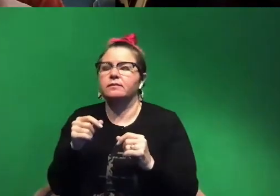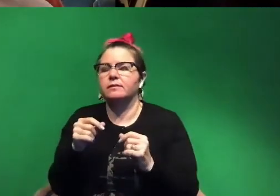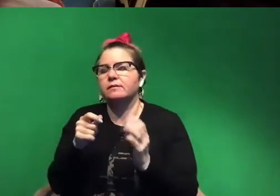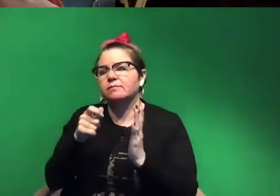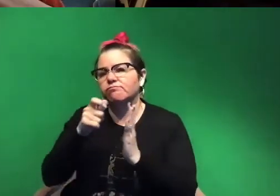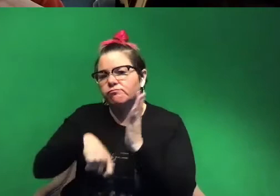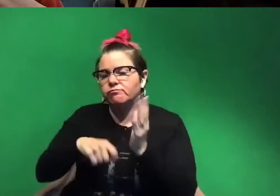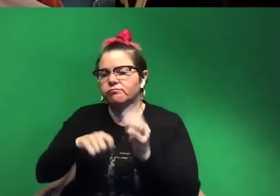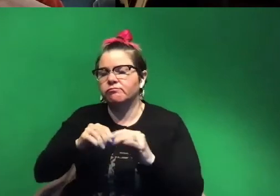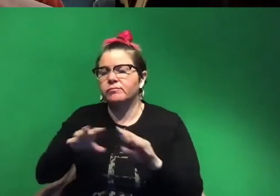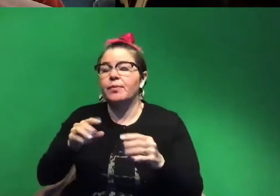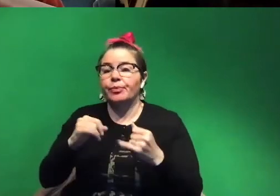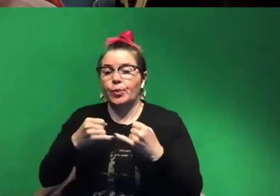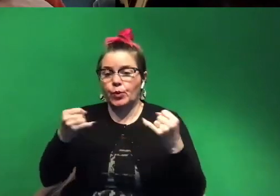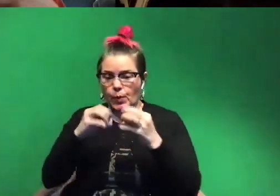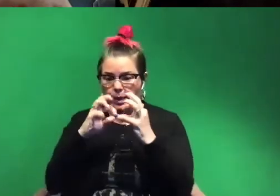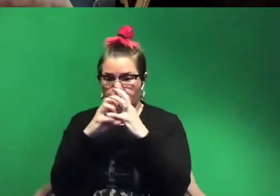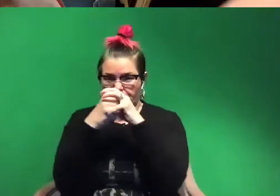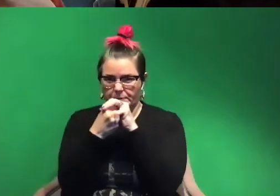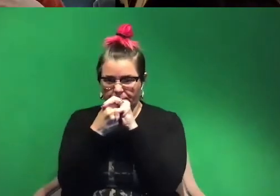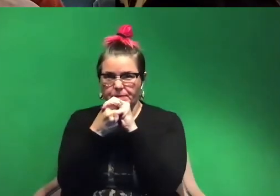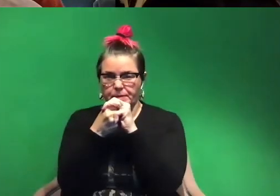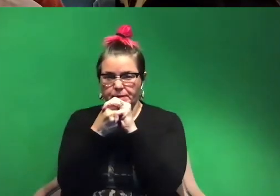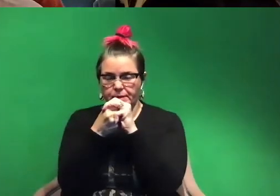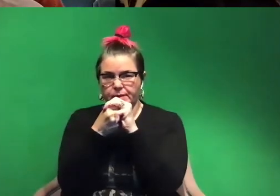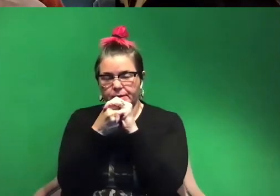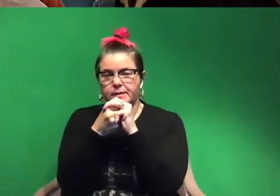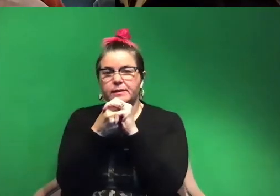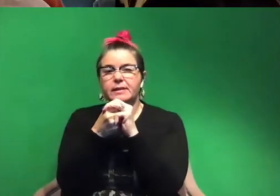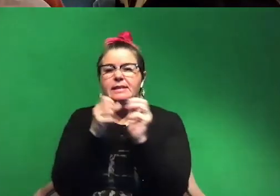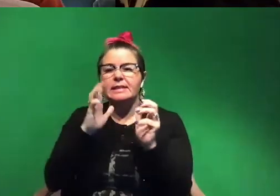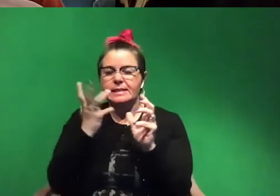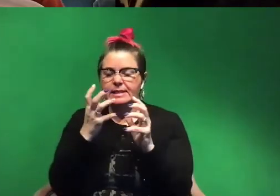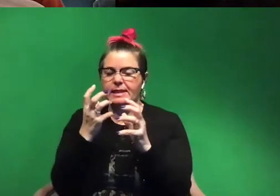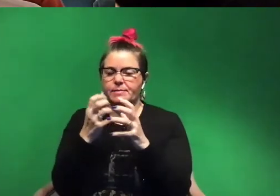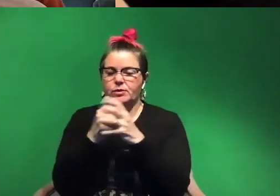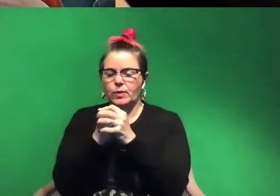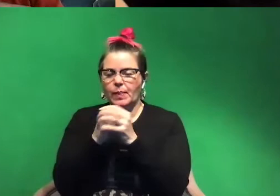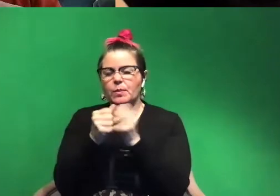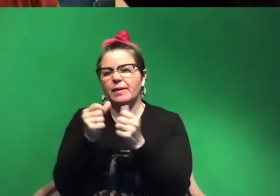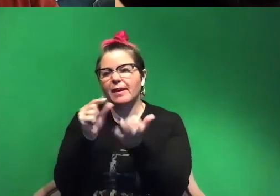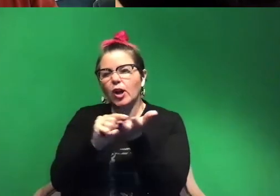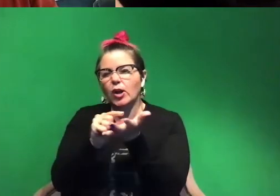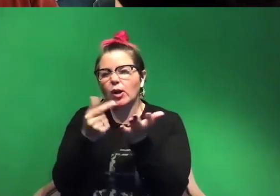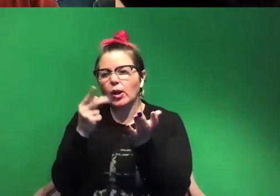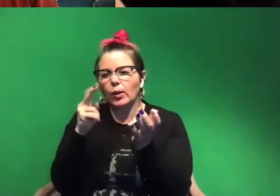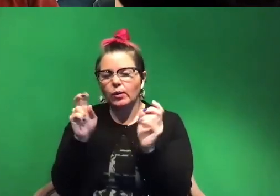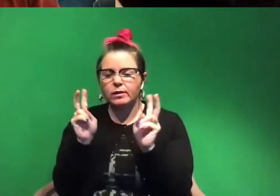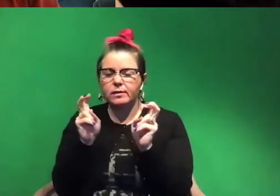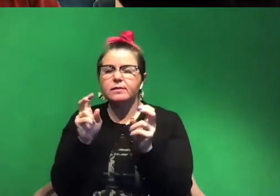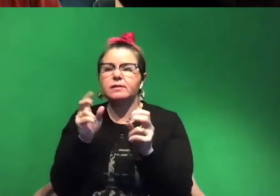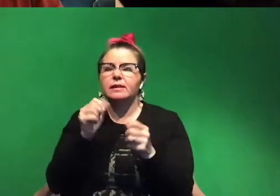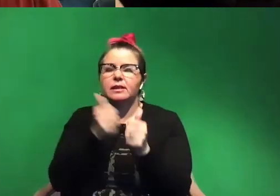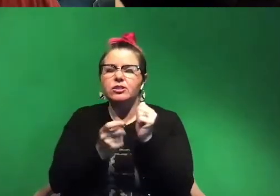these threads are so tightly coiled and they seem to be held together with this glue. So each cell produces only